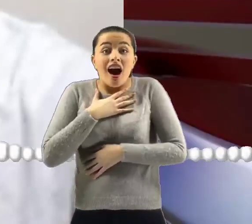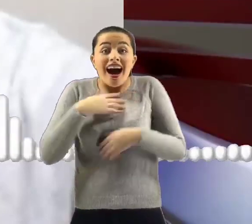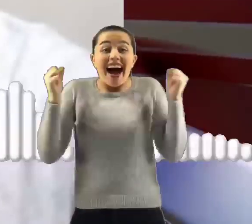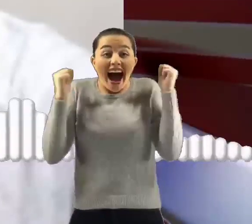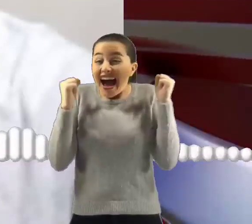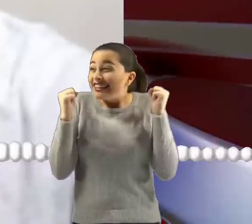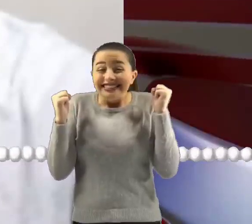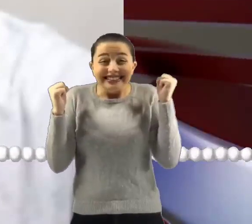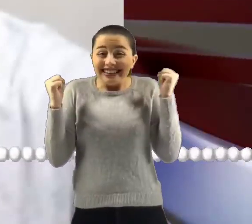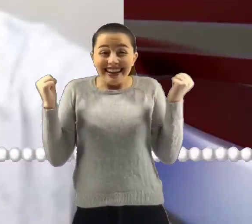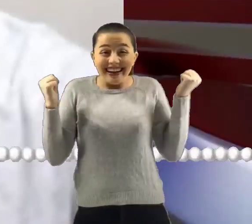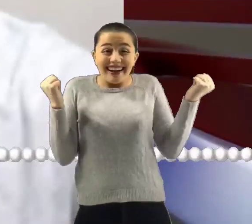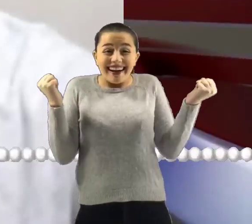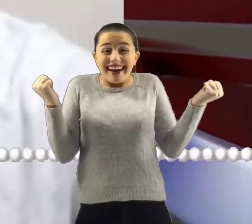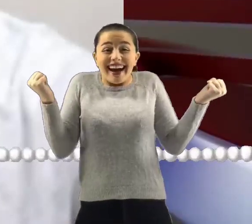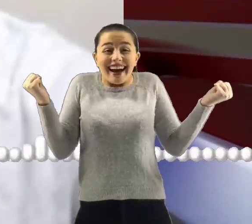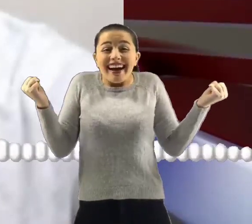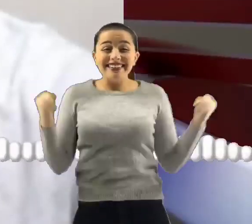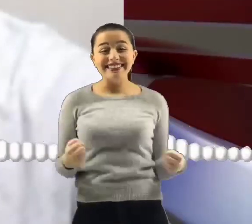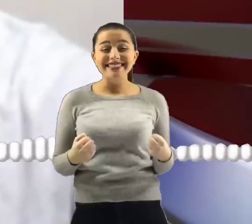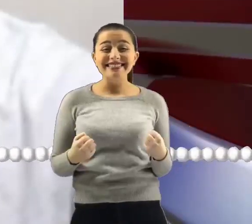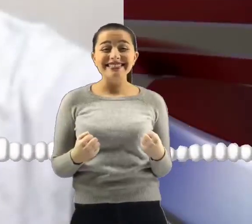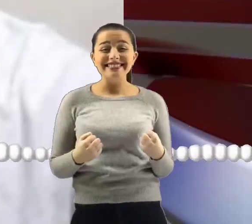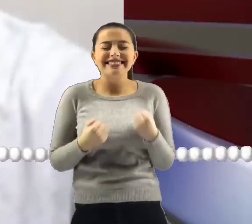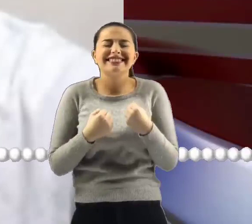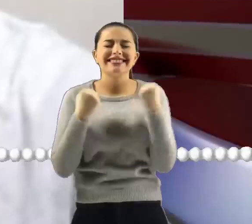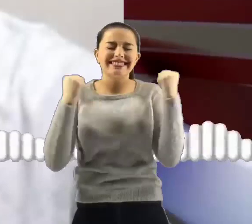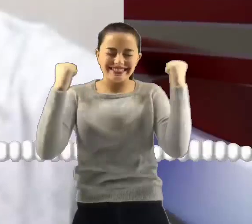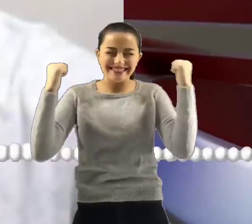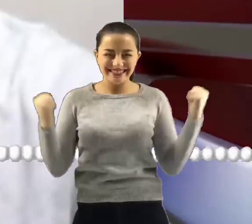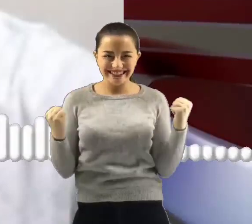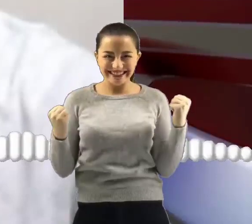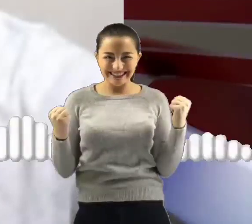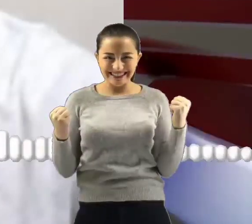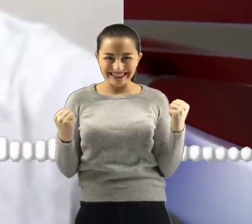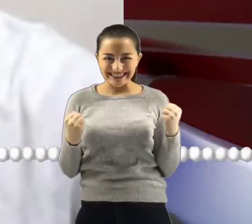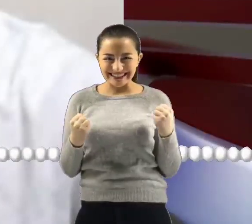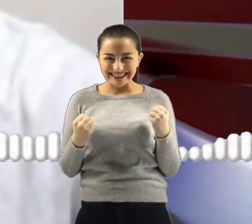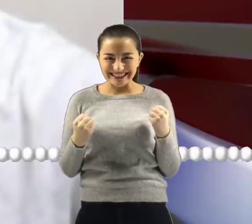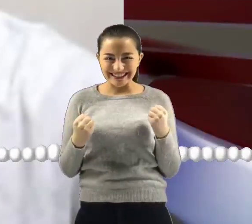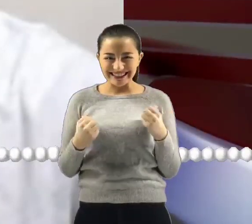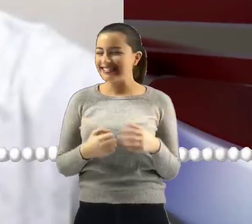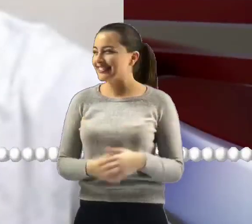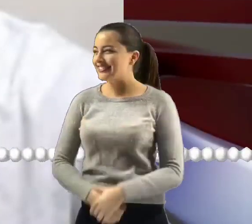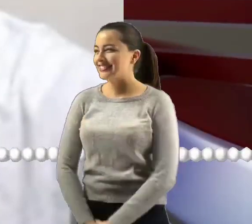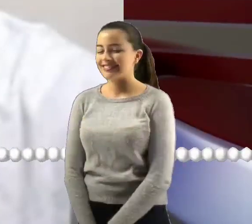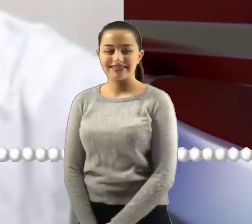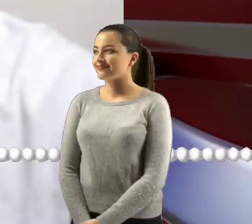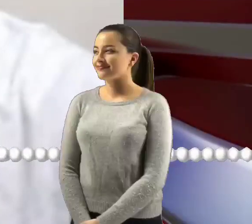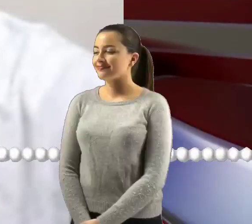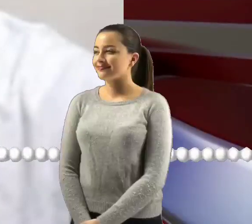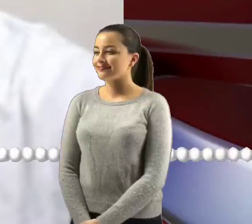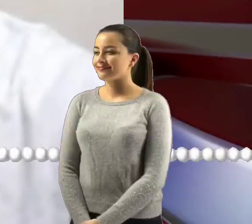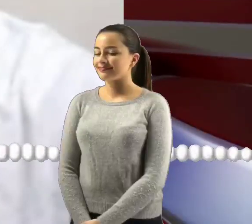you've heard from our brother, you've heard from him. Leave your thoughts in the comment section. Let us know the way forward.